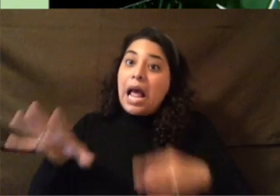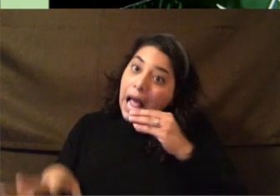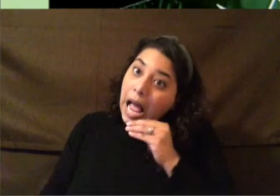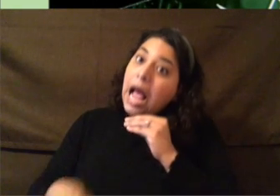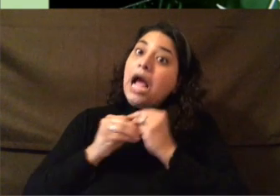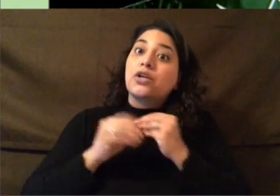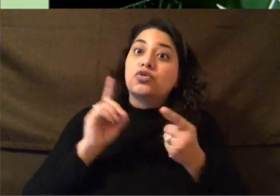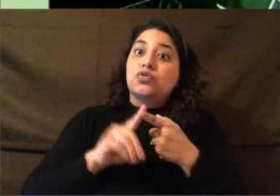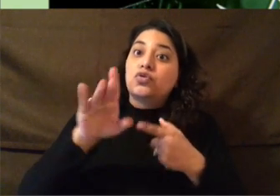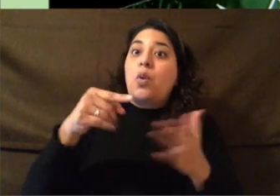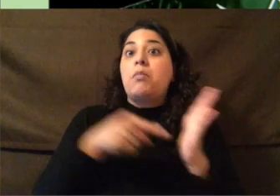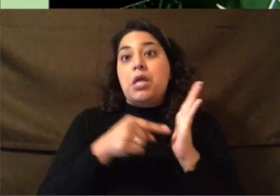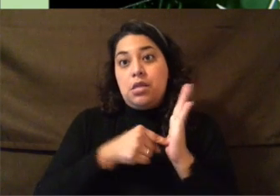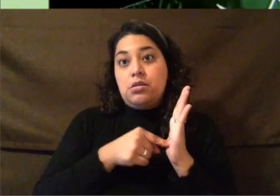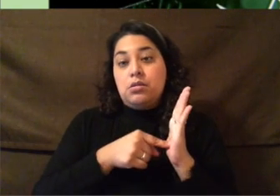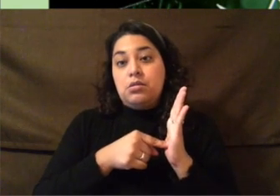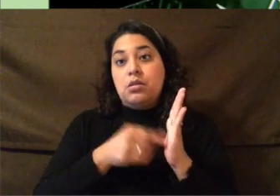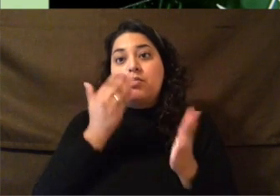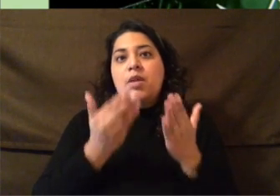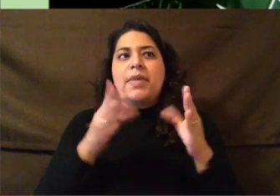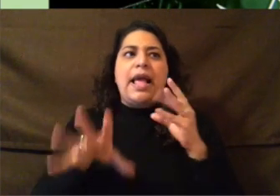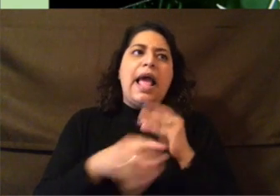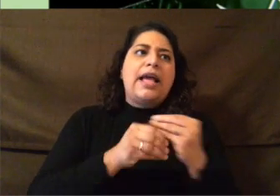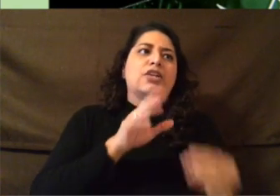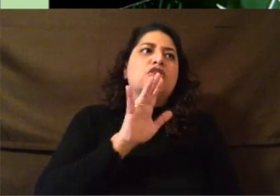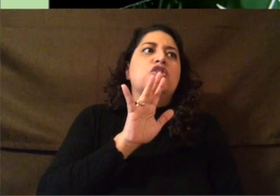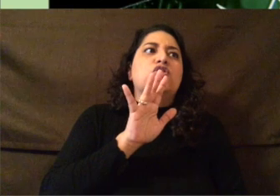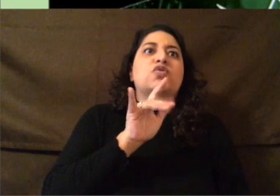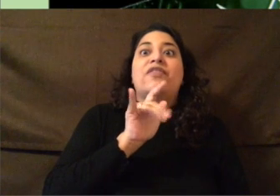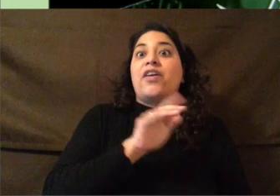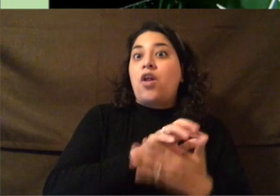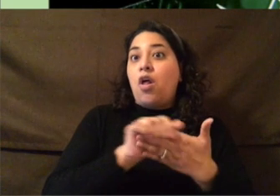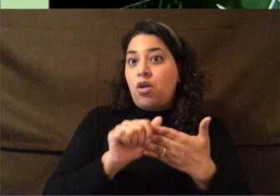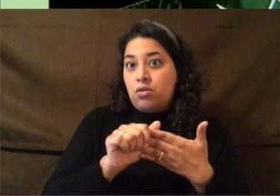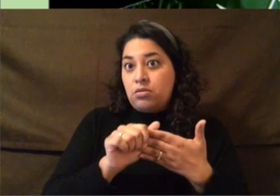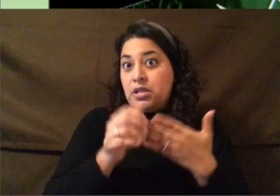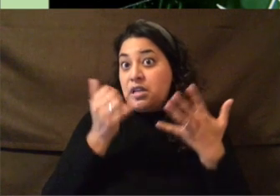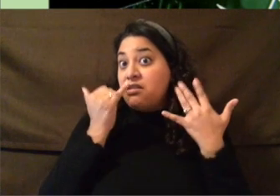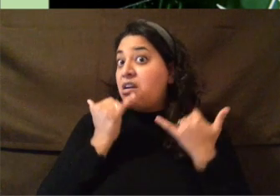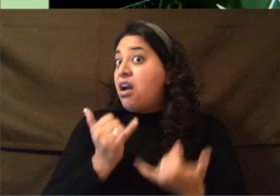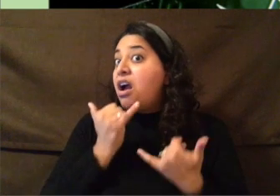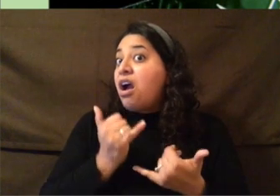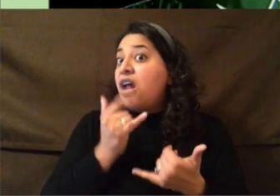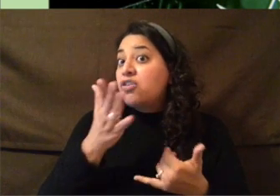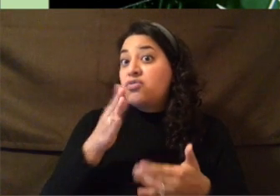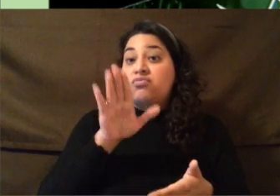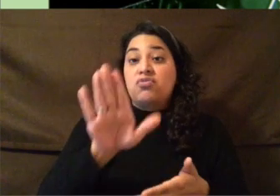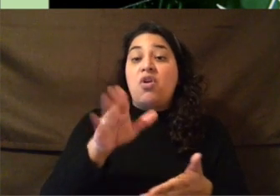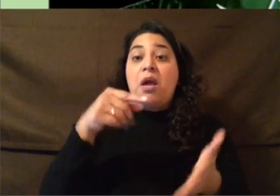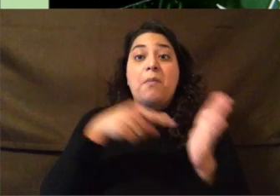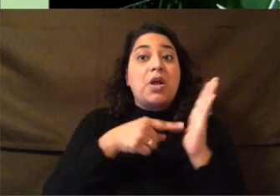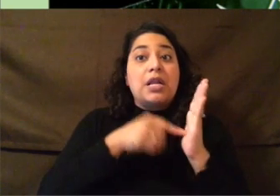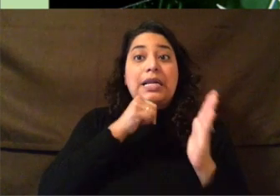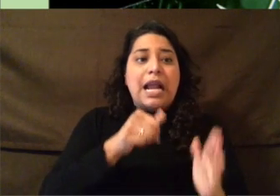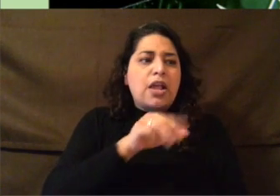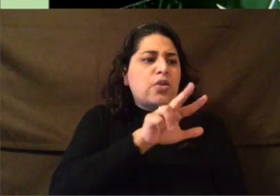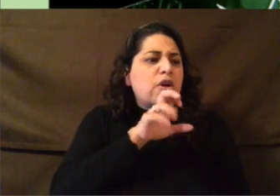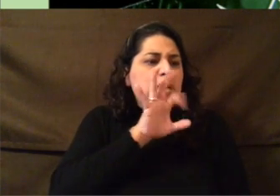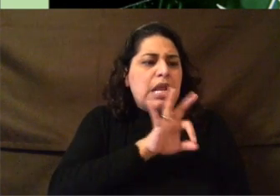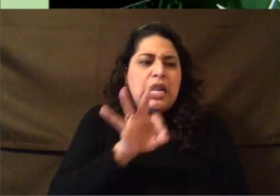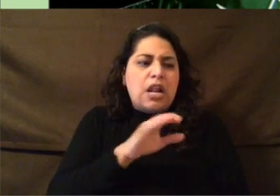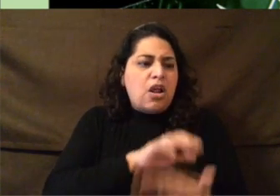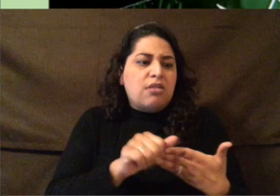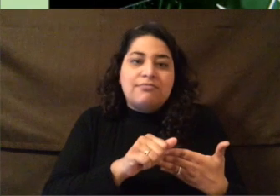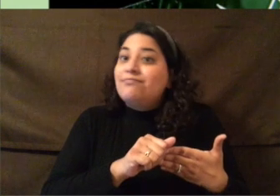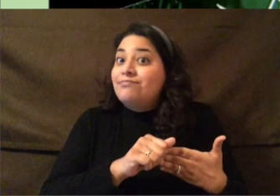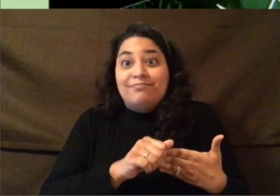$399 that gets added to your bill. So maybe they add $25 So now your bill is